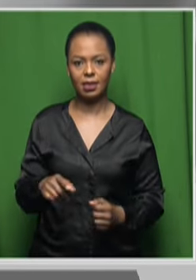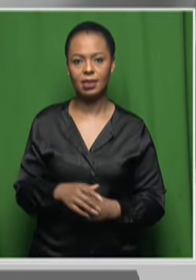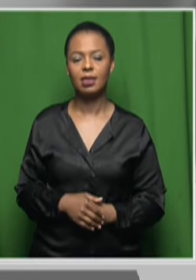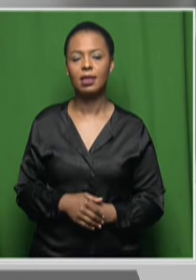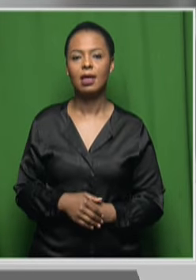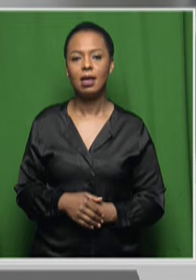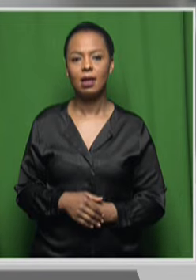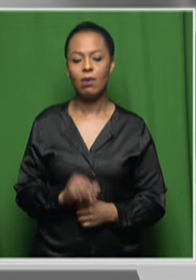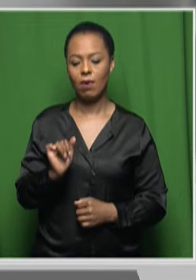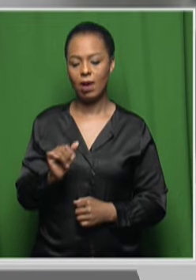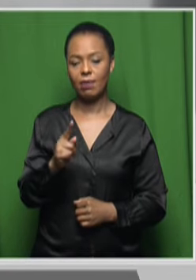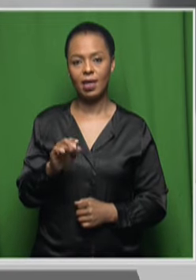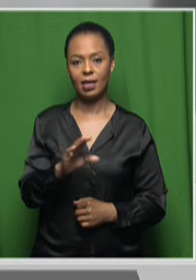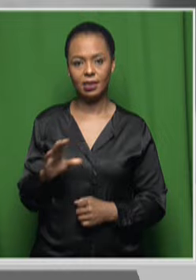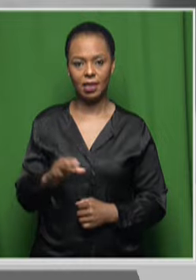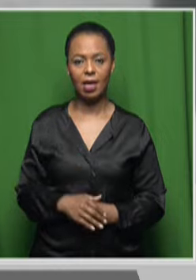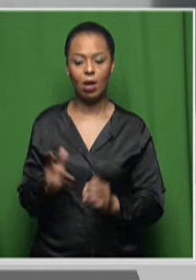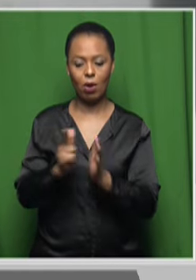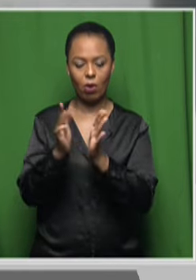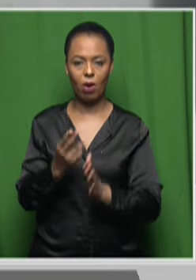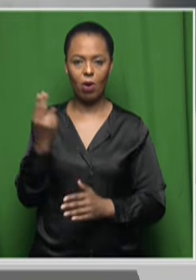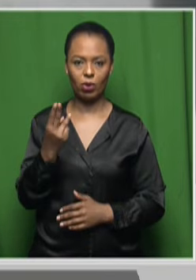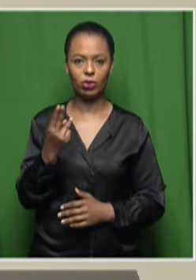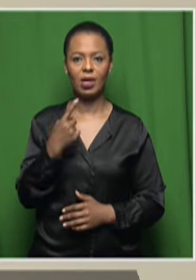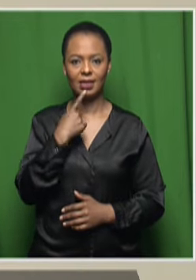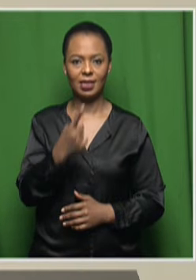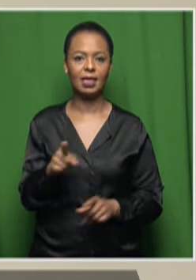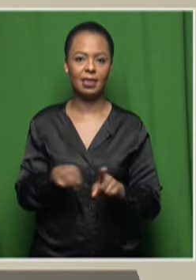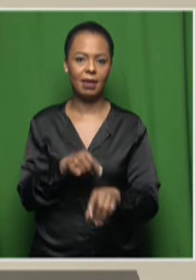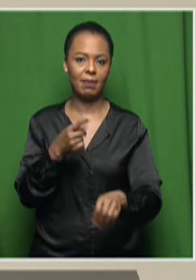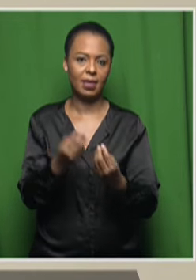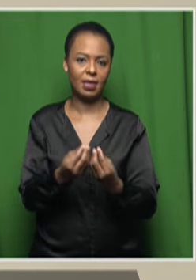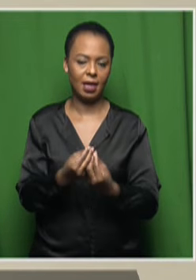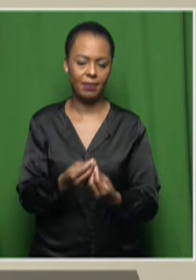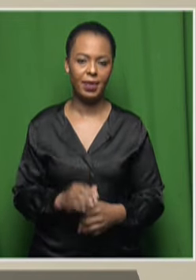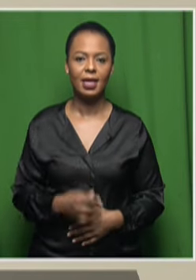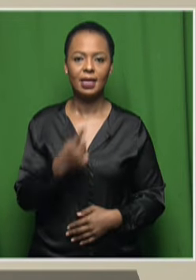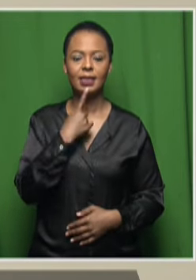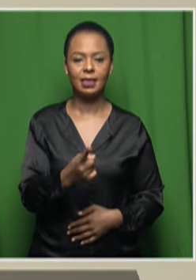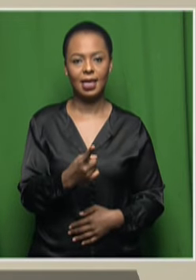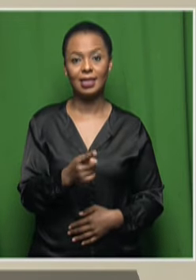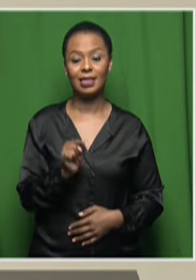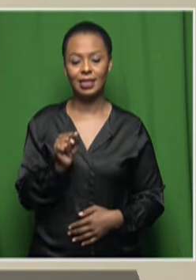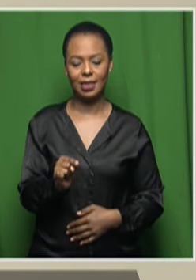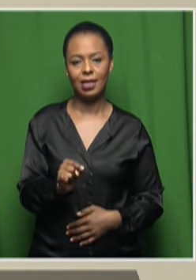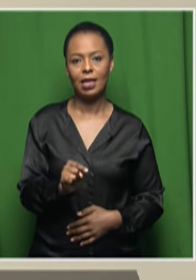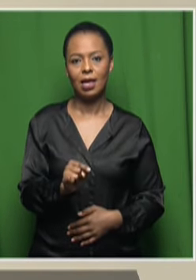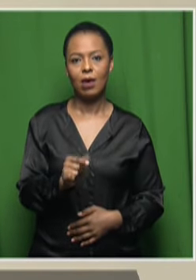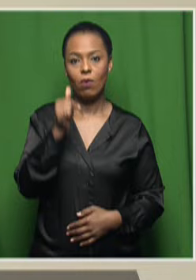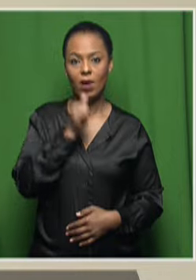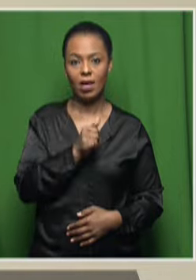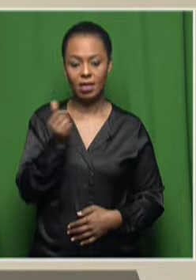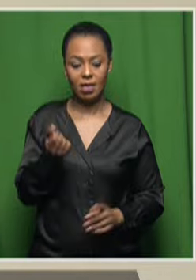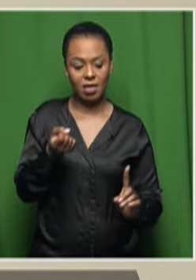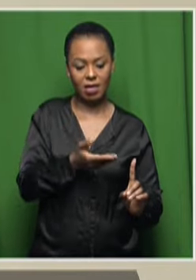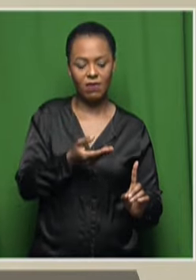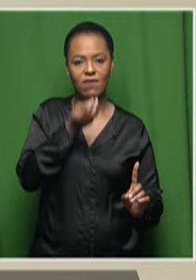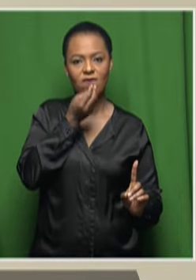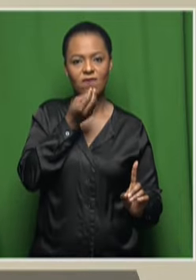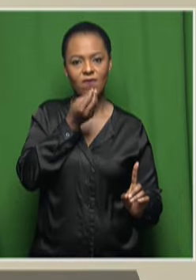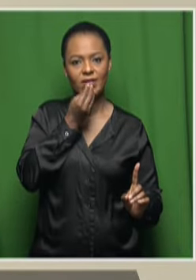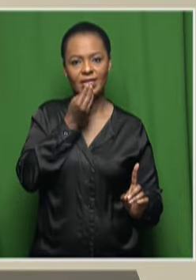Motopeng. And his lawyer also said the same thing, that Sobukwe was given food with pieces of glasses. Sure.